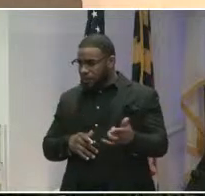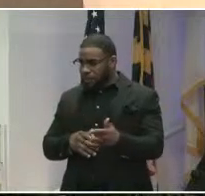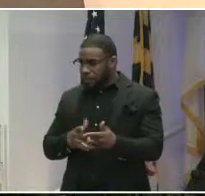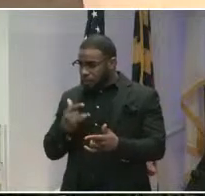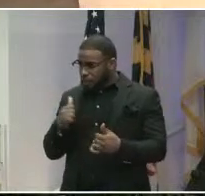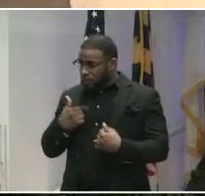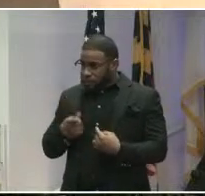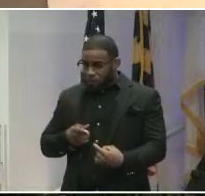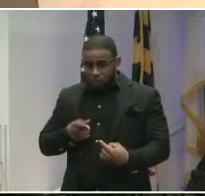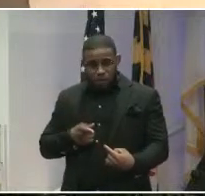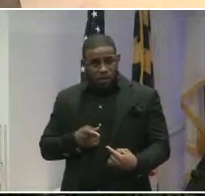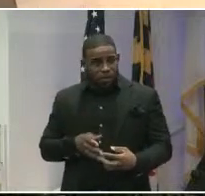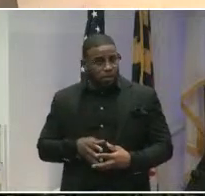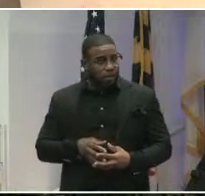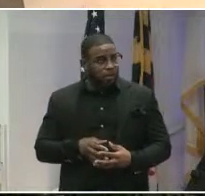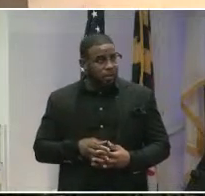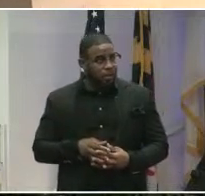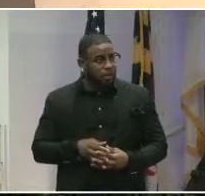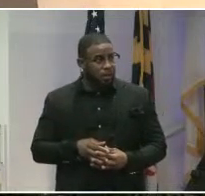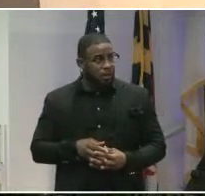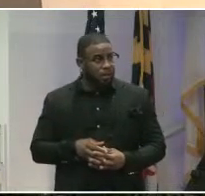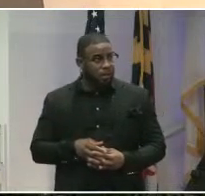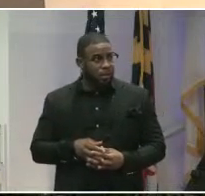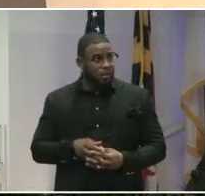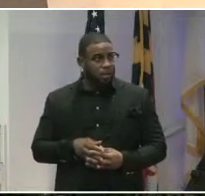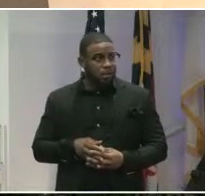if you've been struggling,